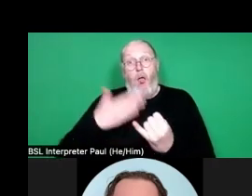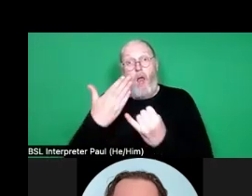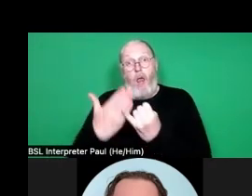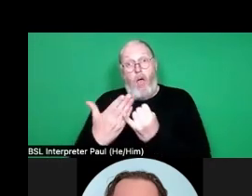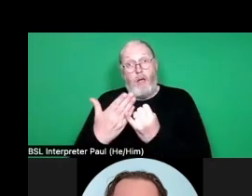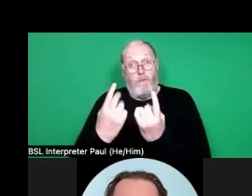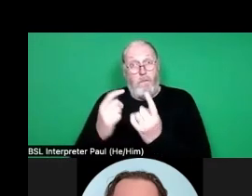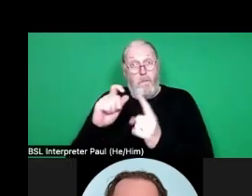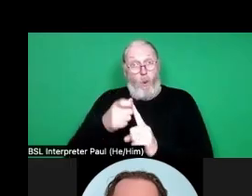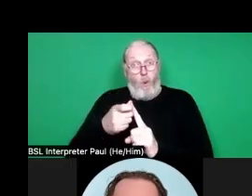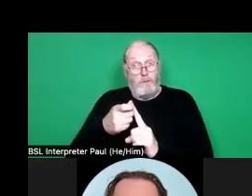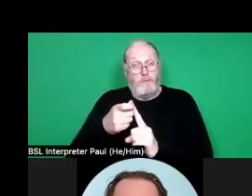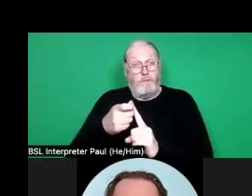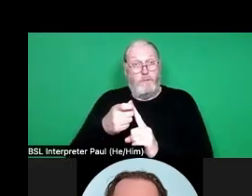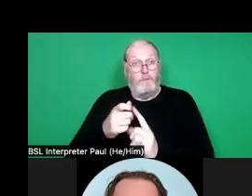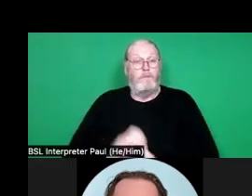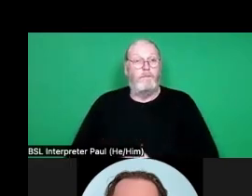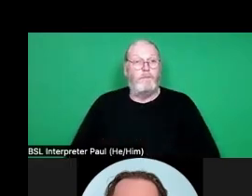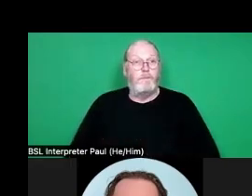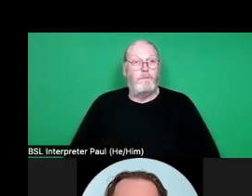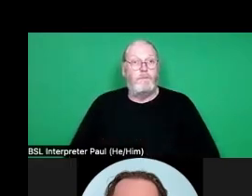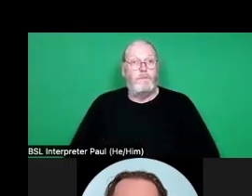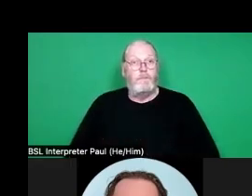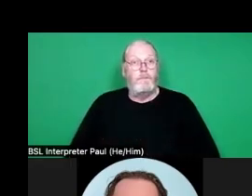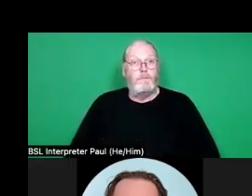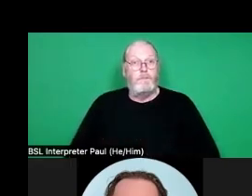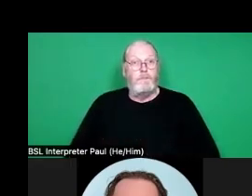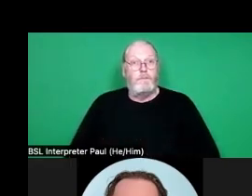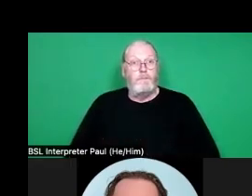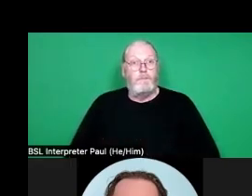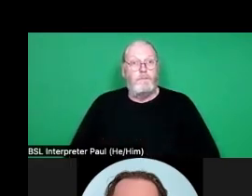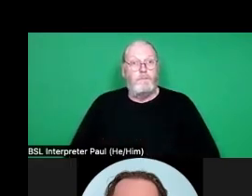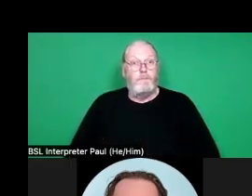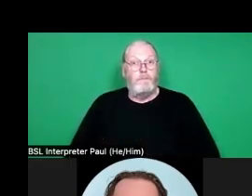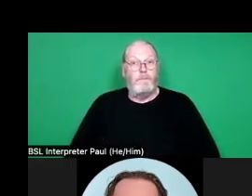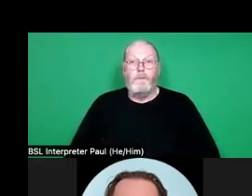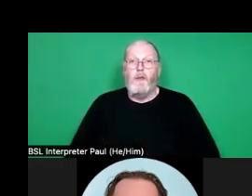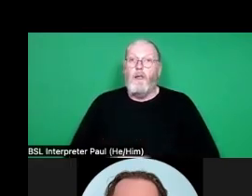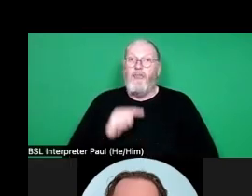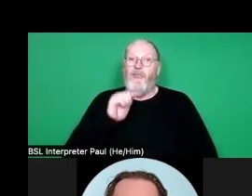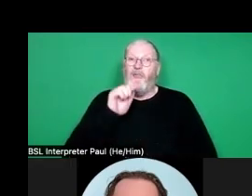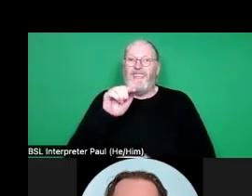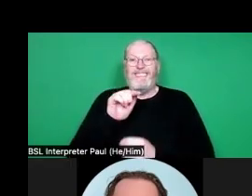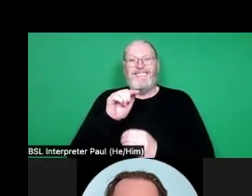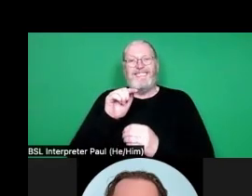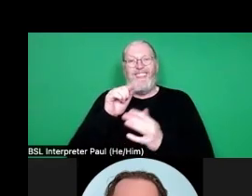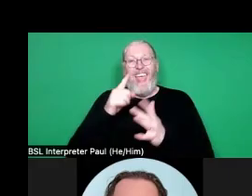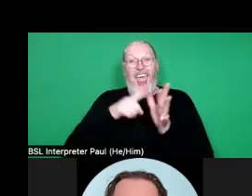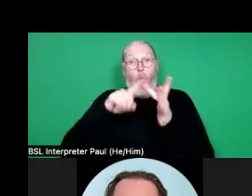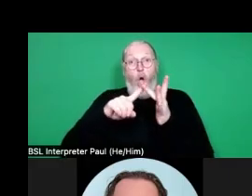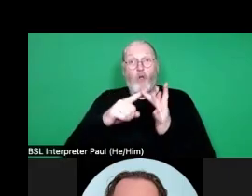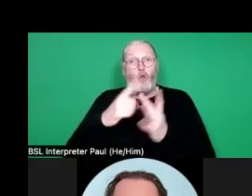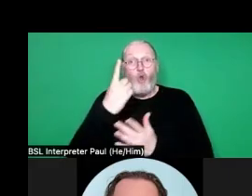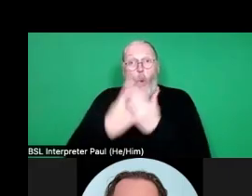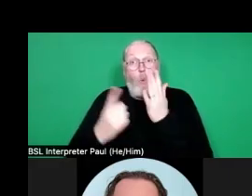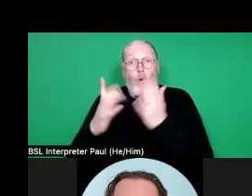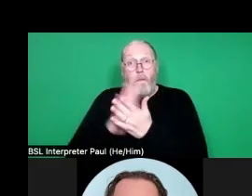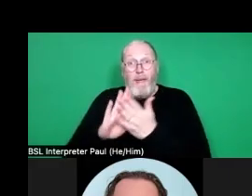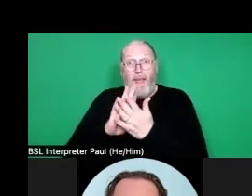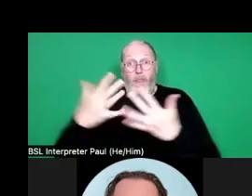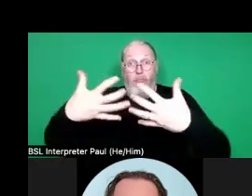means understanding that this isn't about just machine themselves, but it's also about us, about